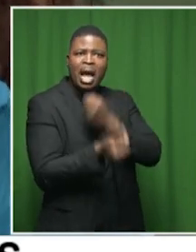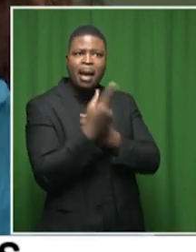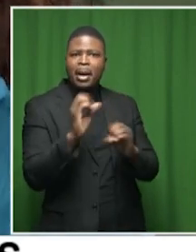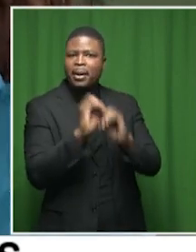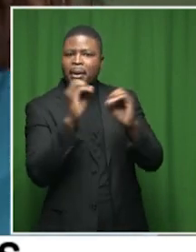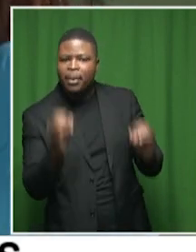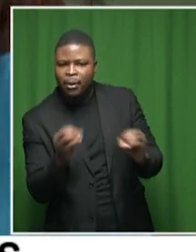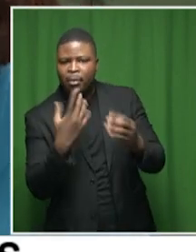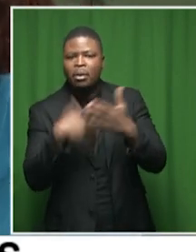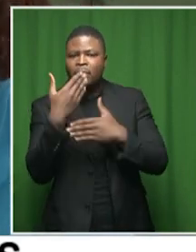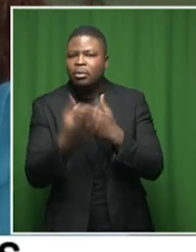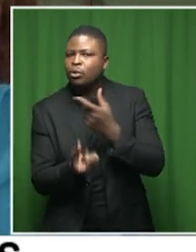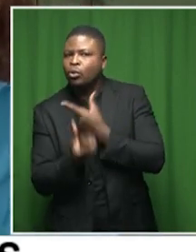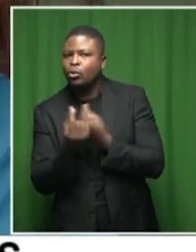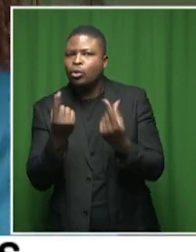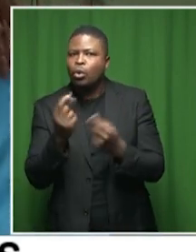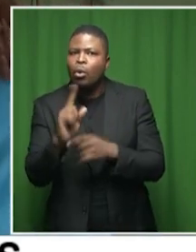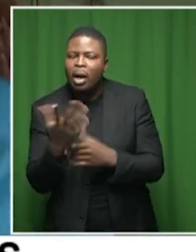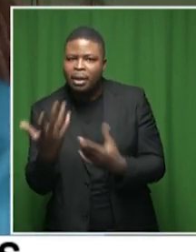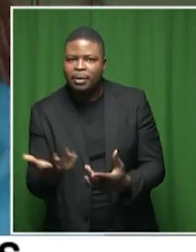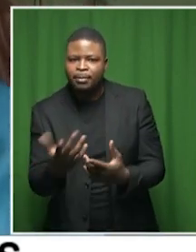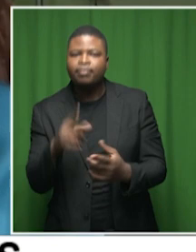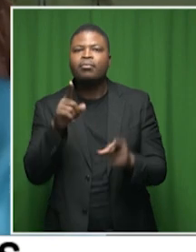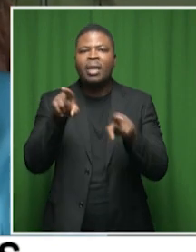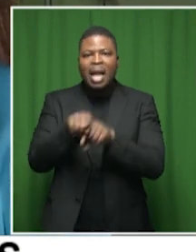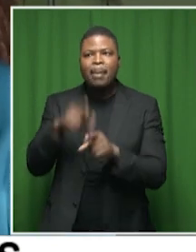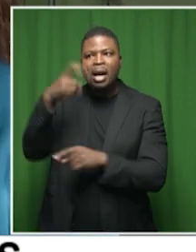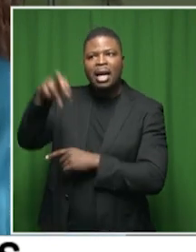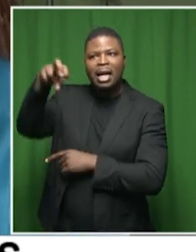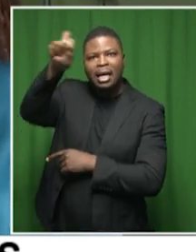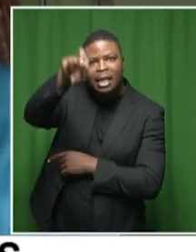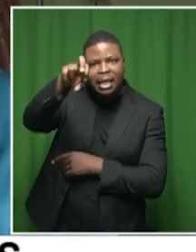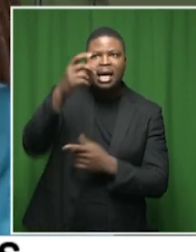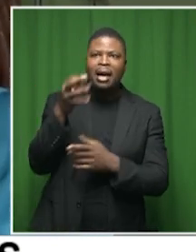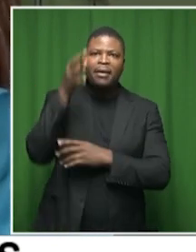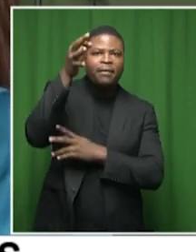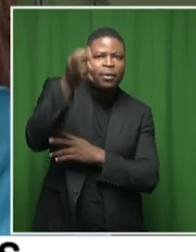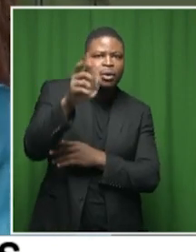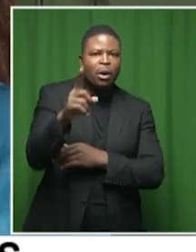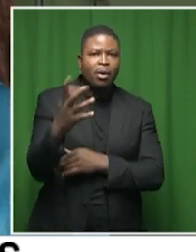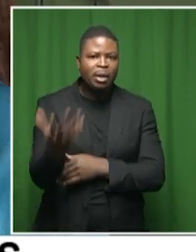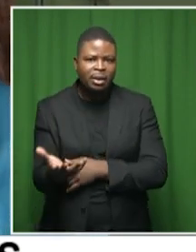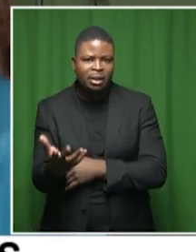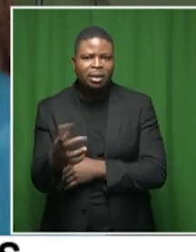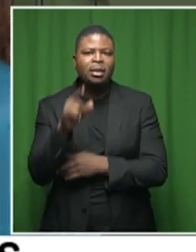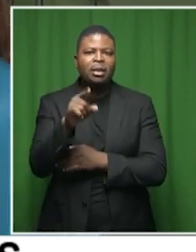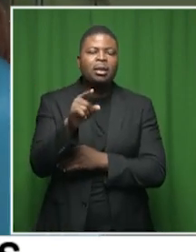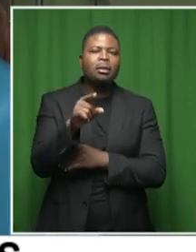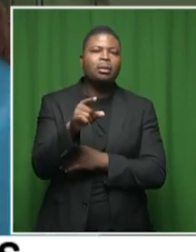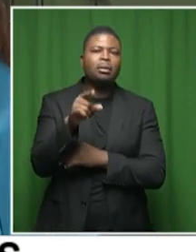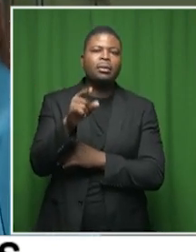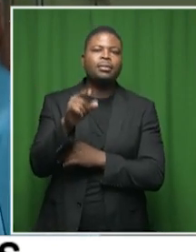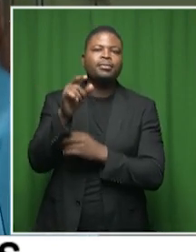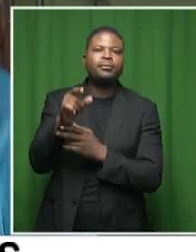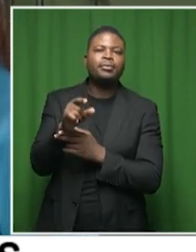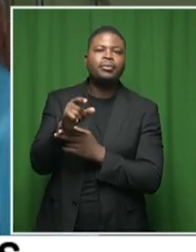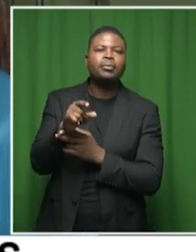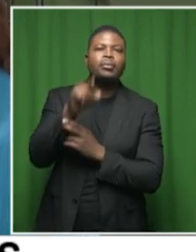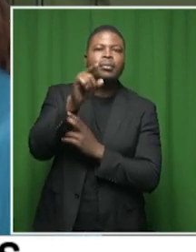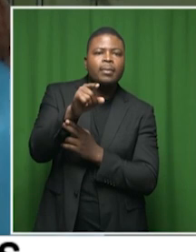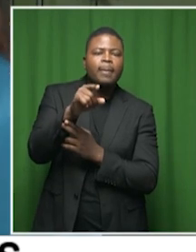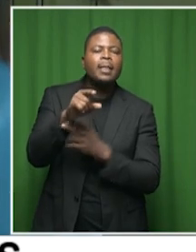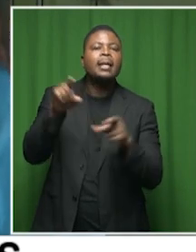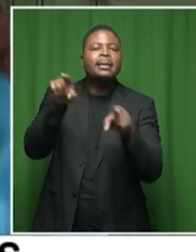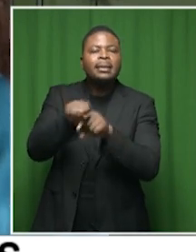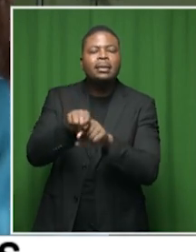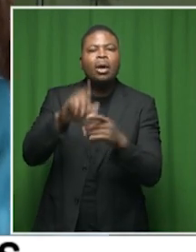terms of growing their careers, but also going to a work environment in terms of being entrepreneurs,